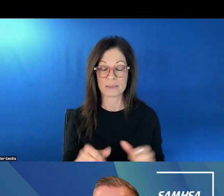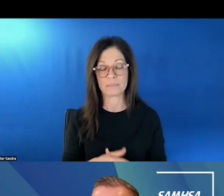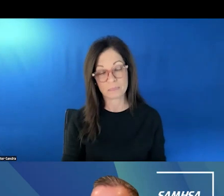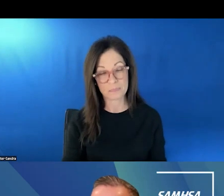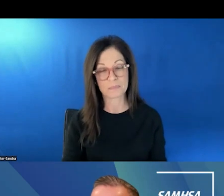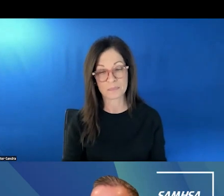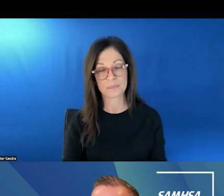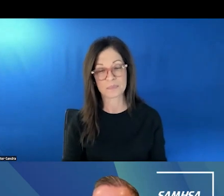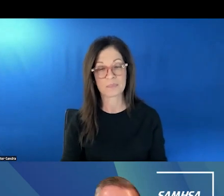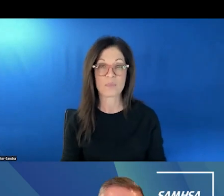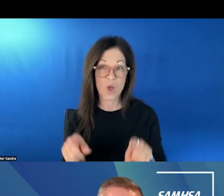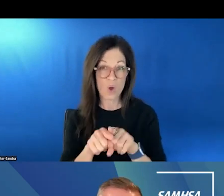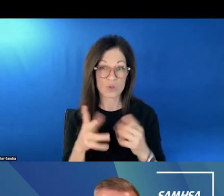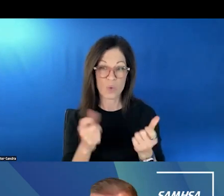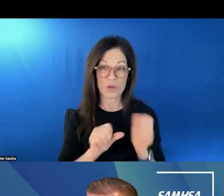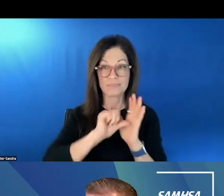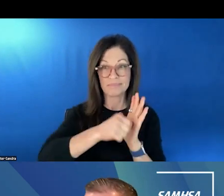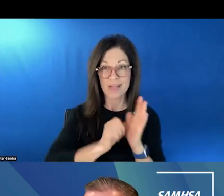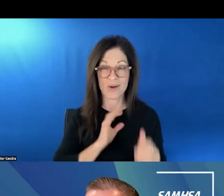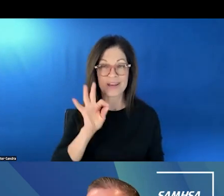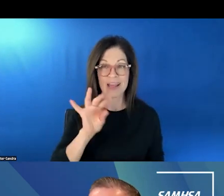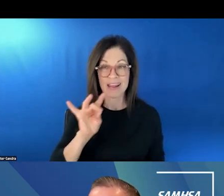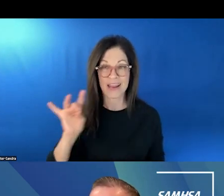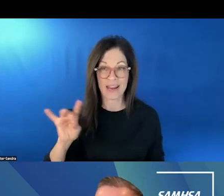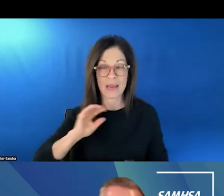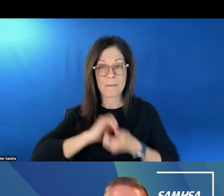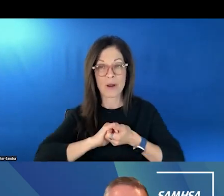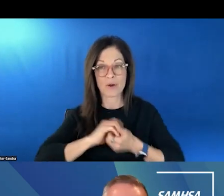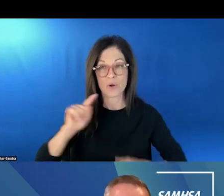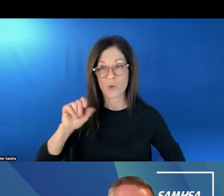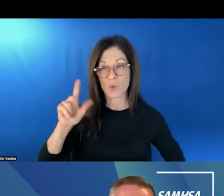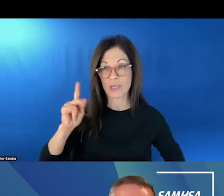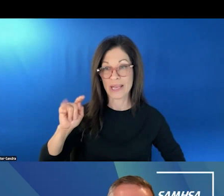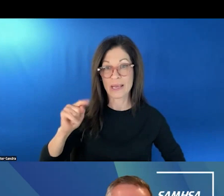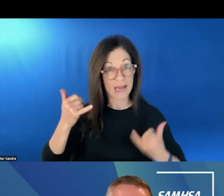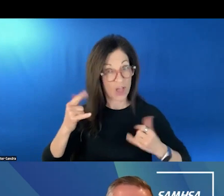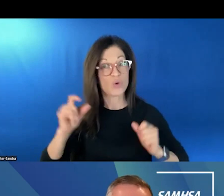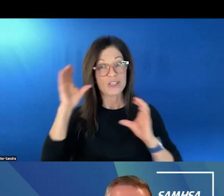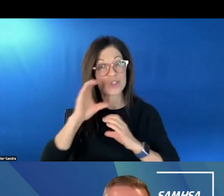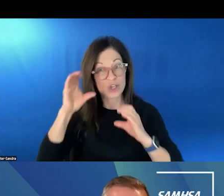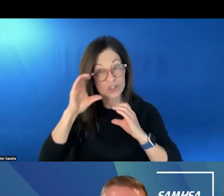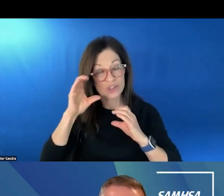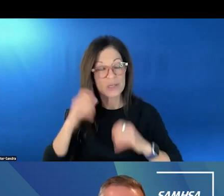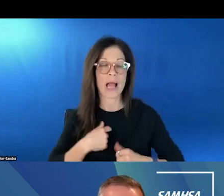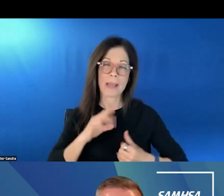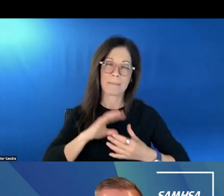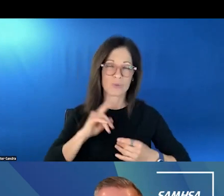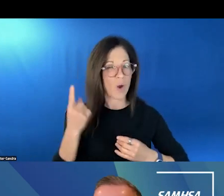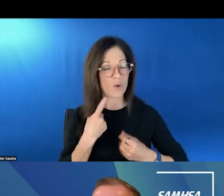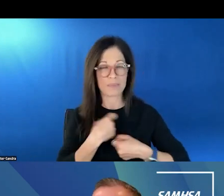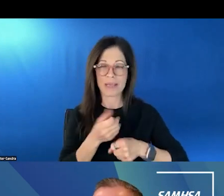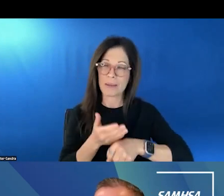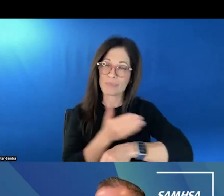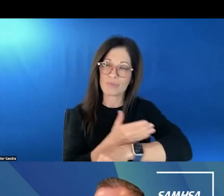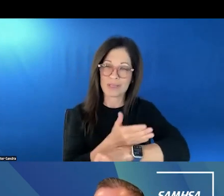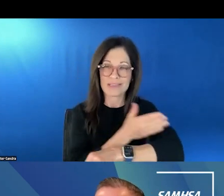want to flag that our 988 Partner Toolkit now is searchable, where we've mentioned that we're always making improvements